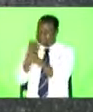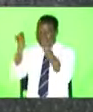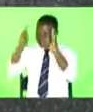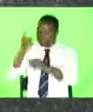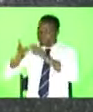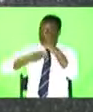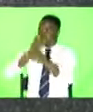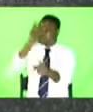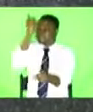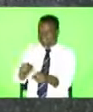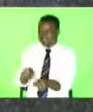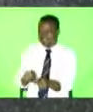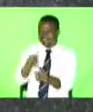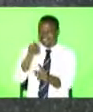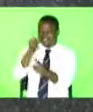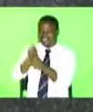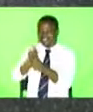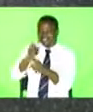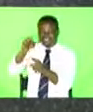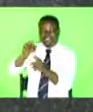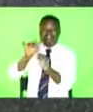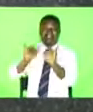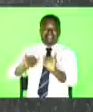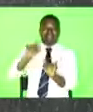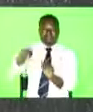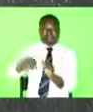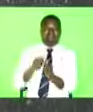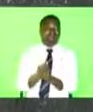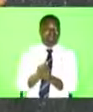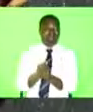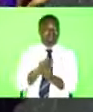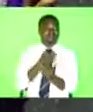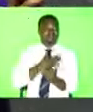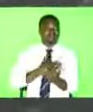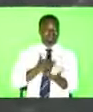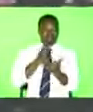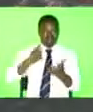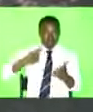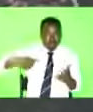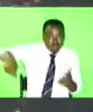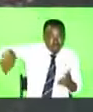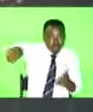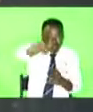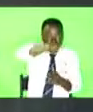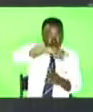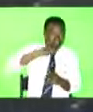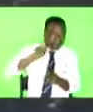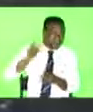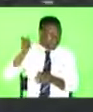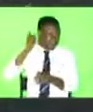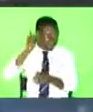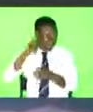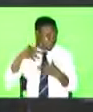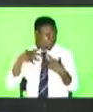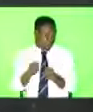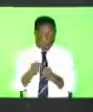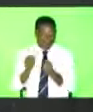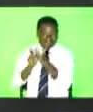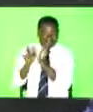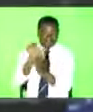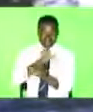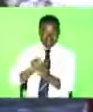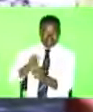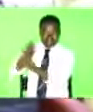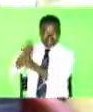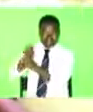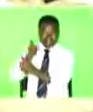as due return. Now I want all of us to stand listening to this. That Jesus Christ